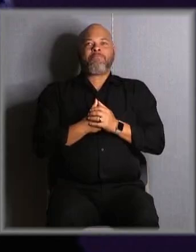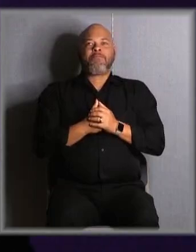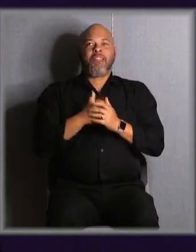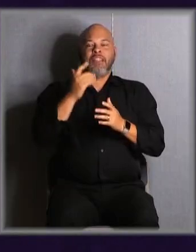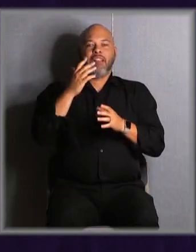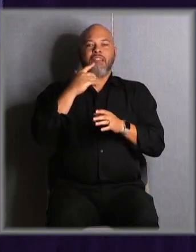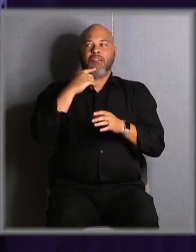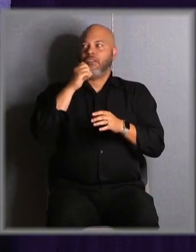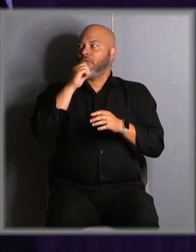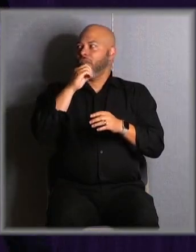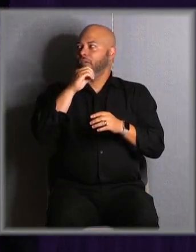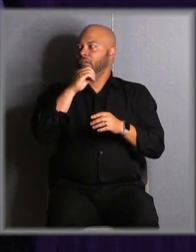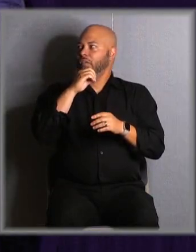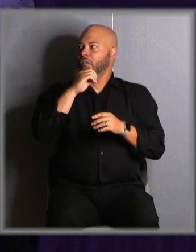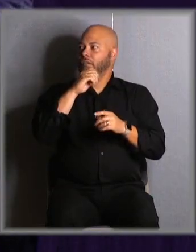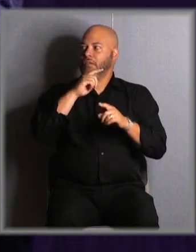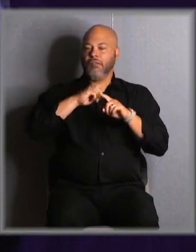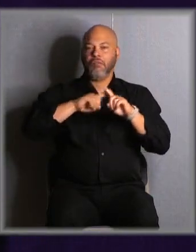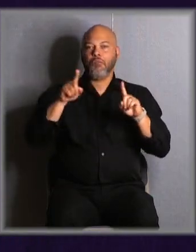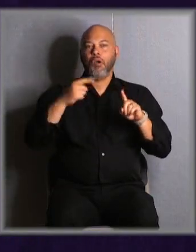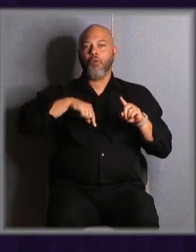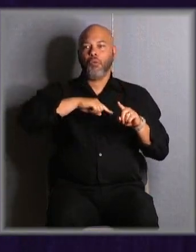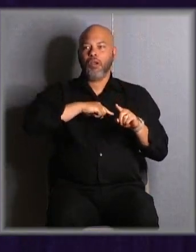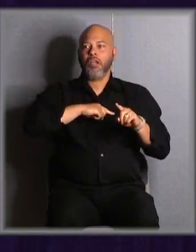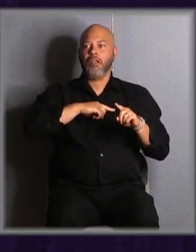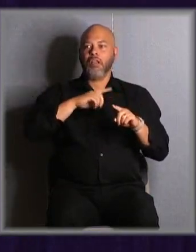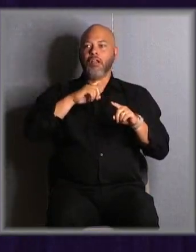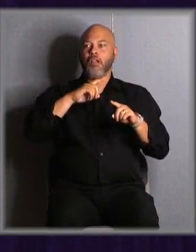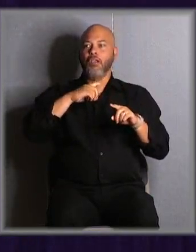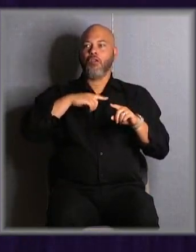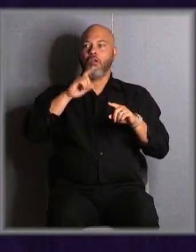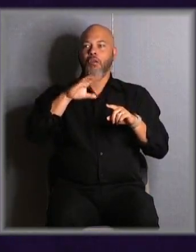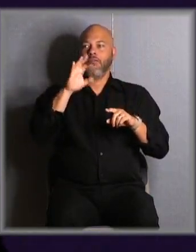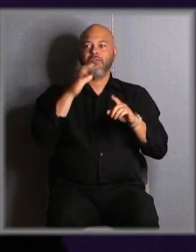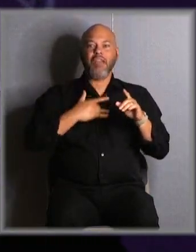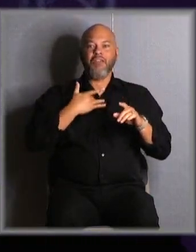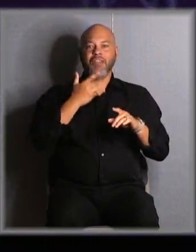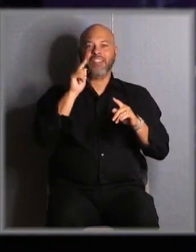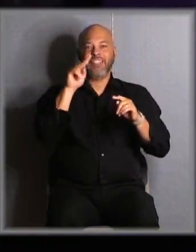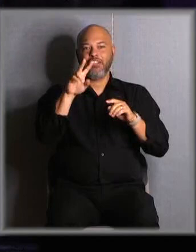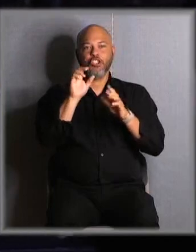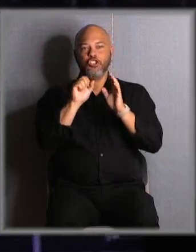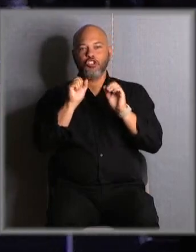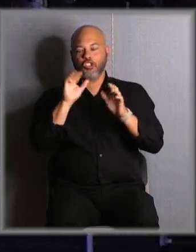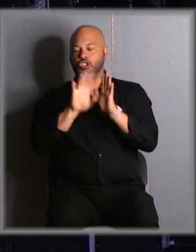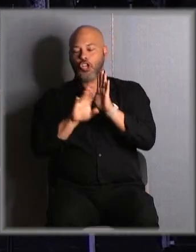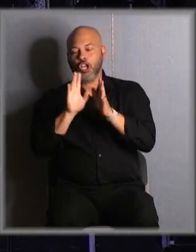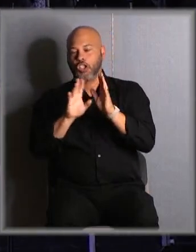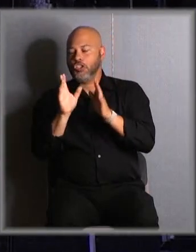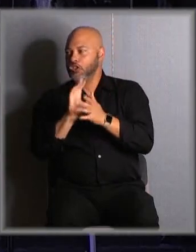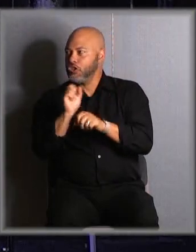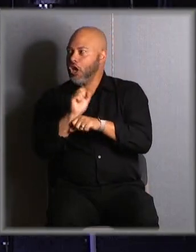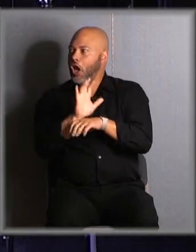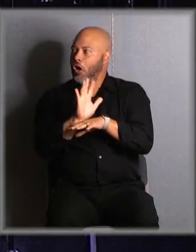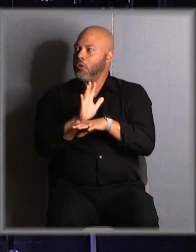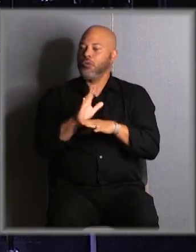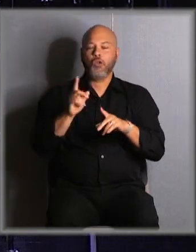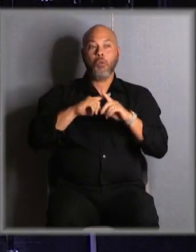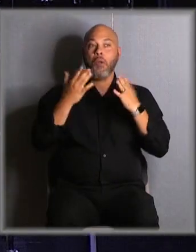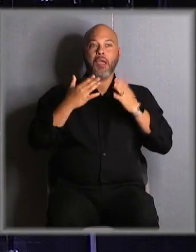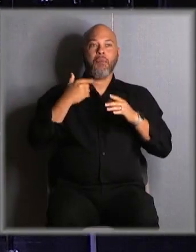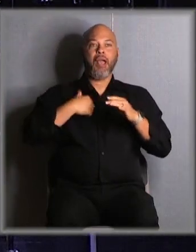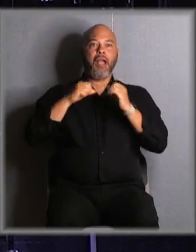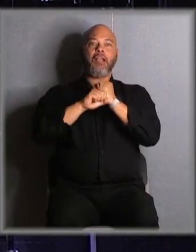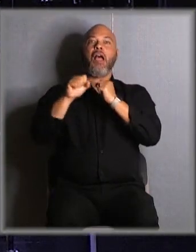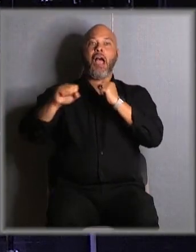Favorite TV show is on. Pastor, won't you call Pastor Wynn back? But let me tell you something. It ain't that I preach too long. It's the